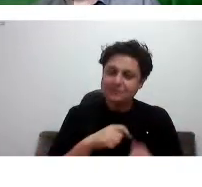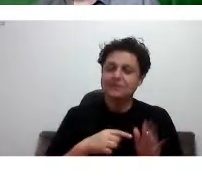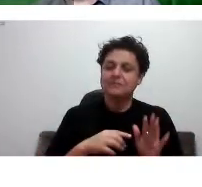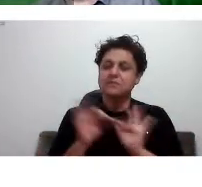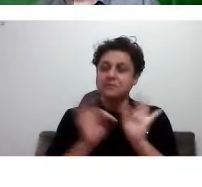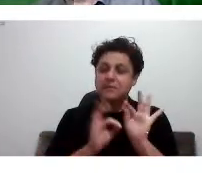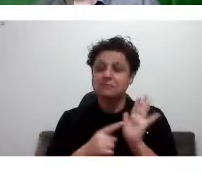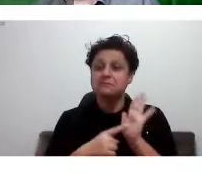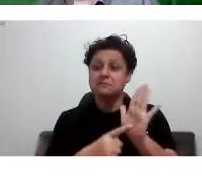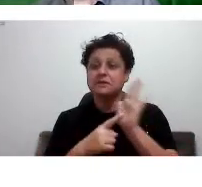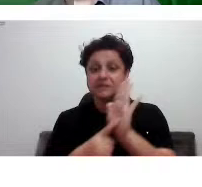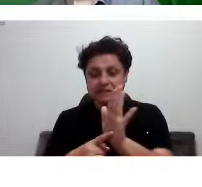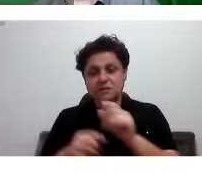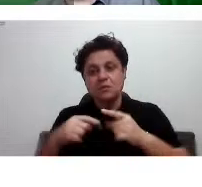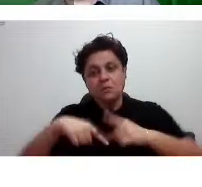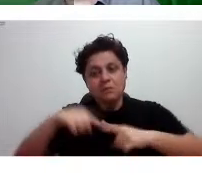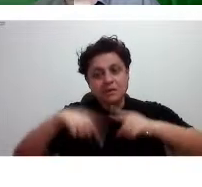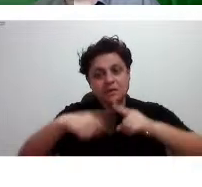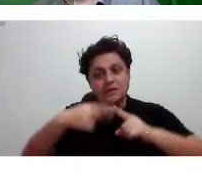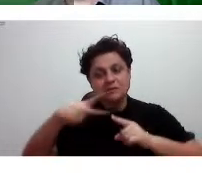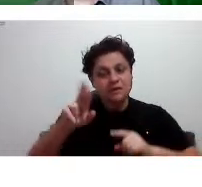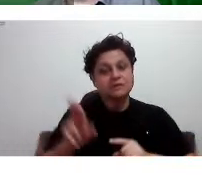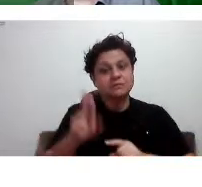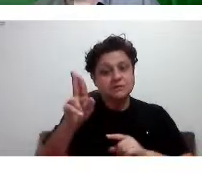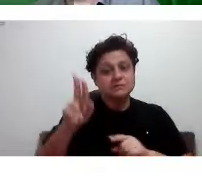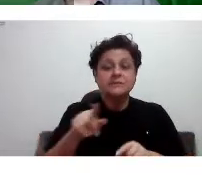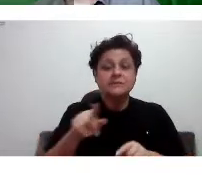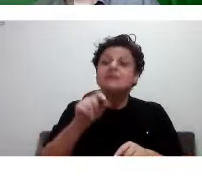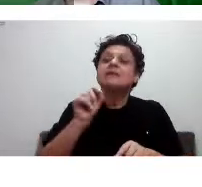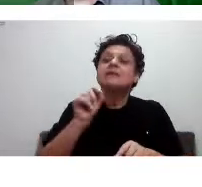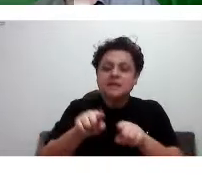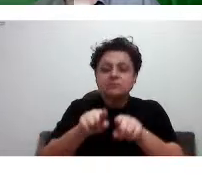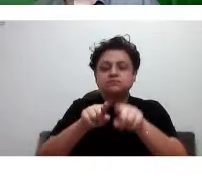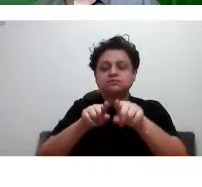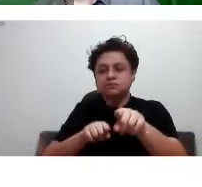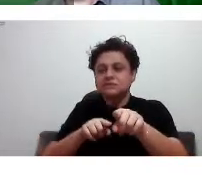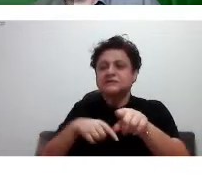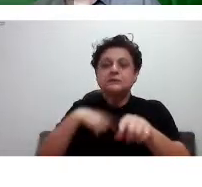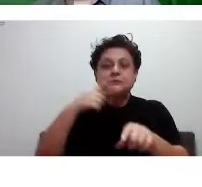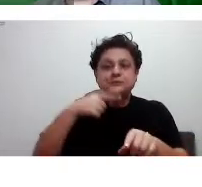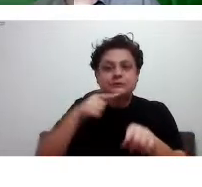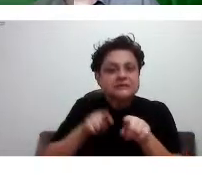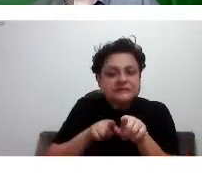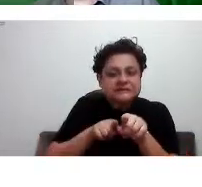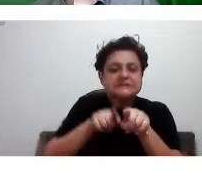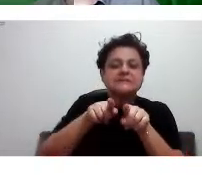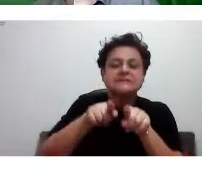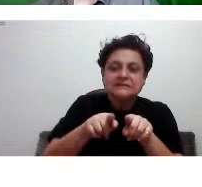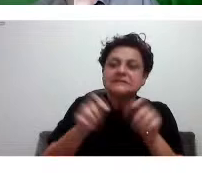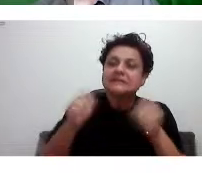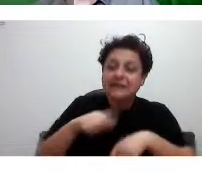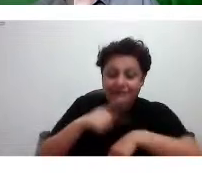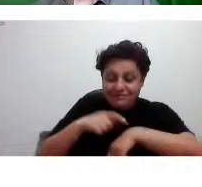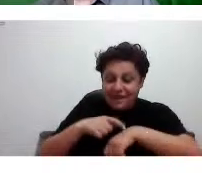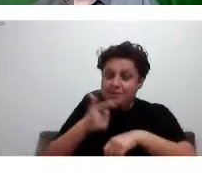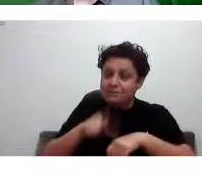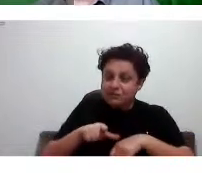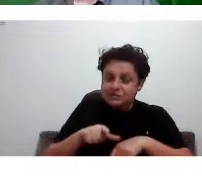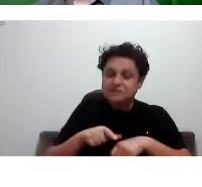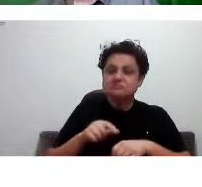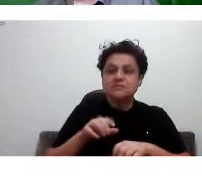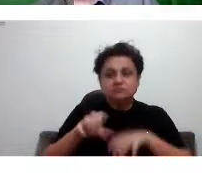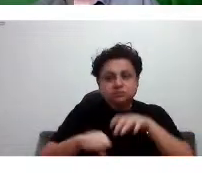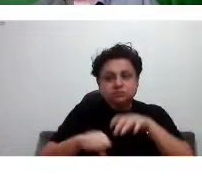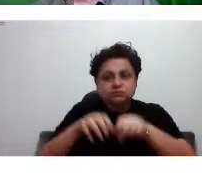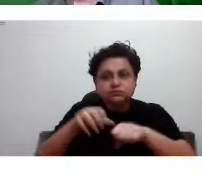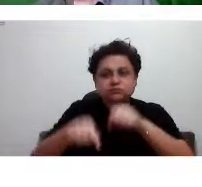to give their learners who are falling behind more time to do that? The flipped classroom approach, for example, can you give some